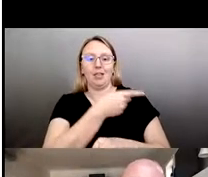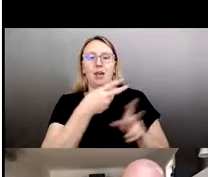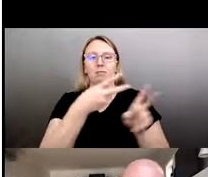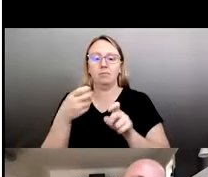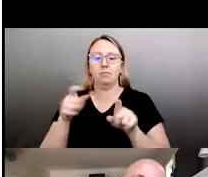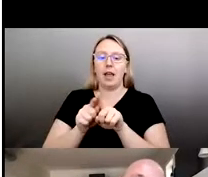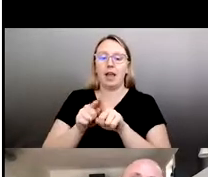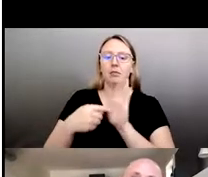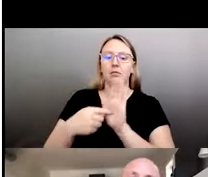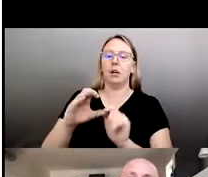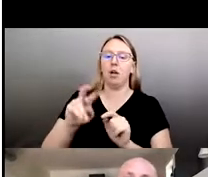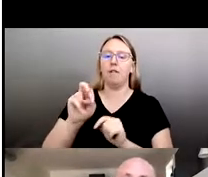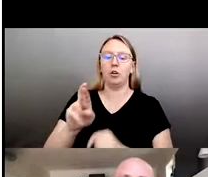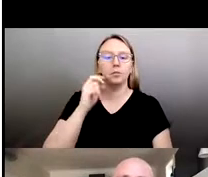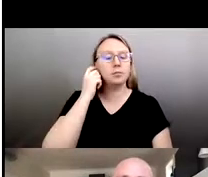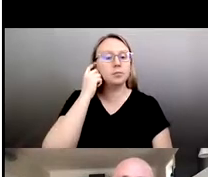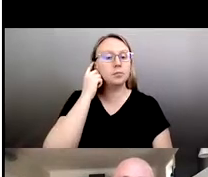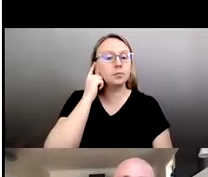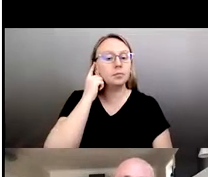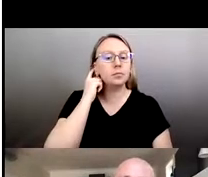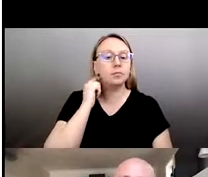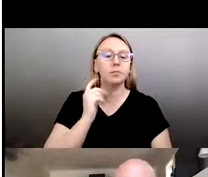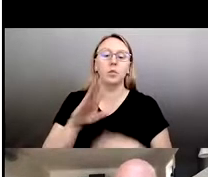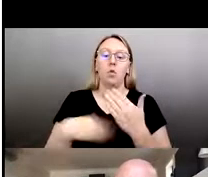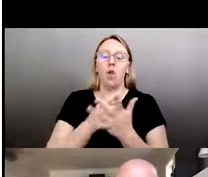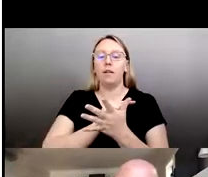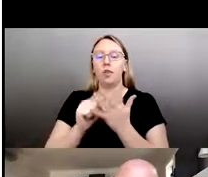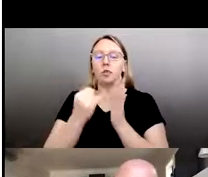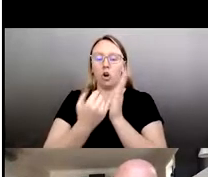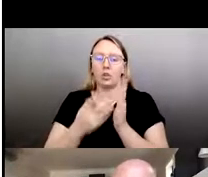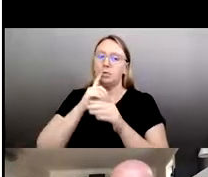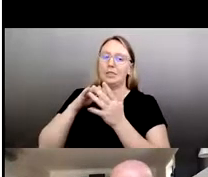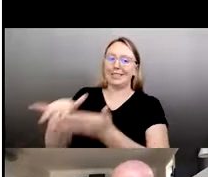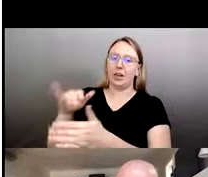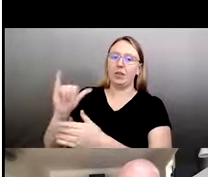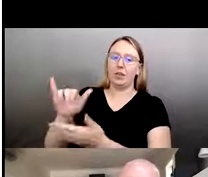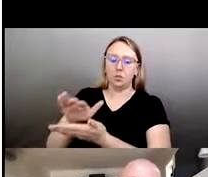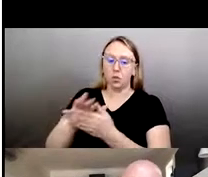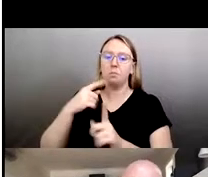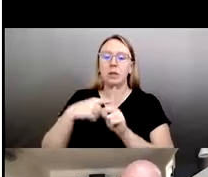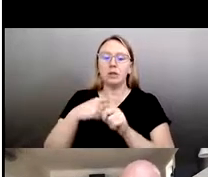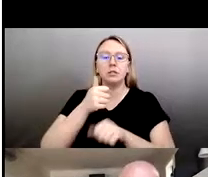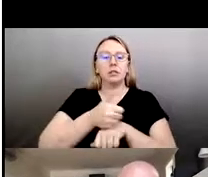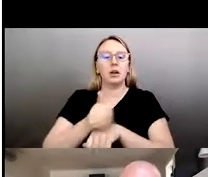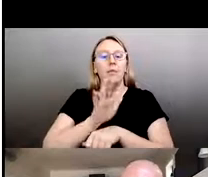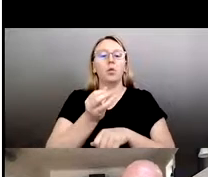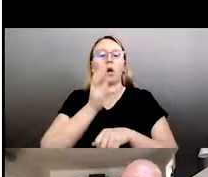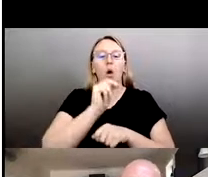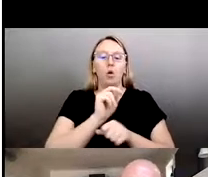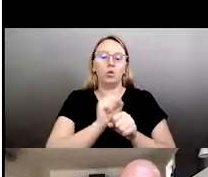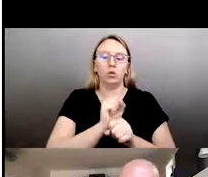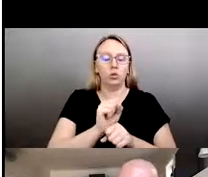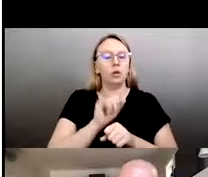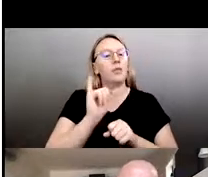were studying or teaching at the School of the Art Institute of Chicago in these years, and they're also all forming their own collection. And so this is that culture